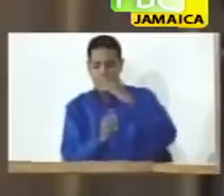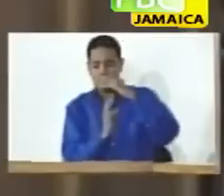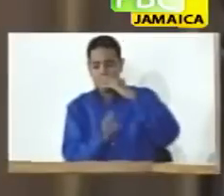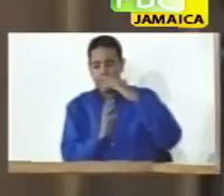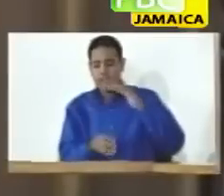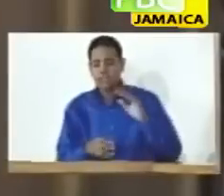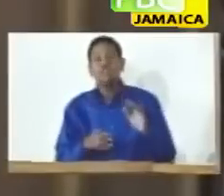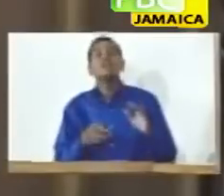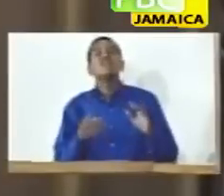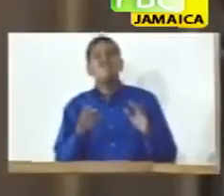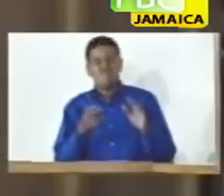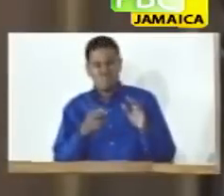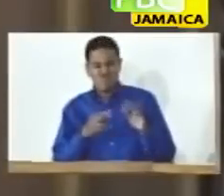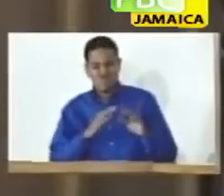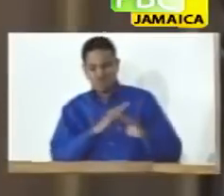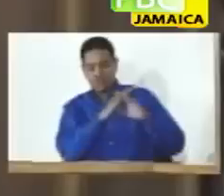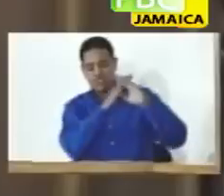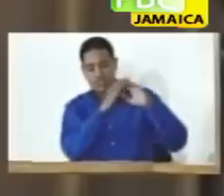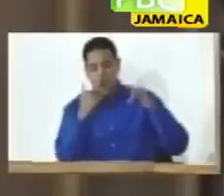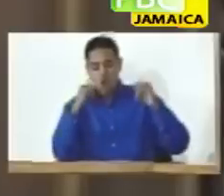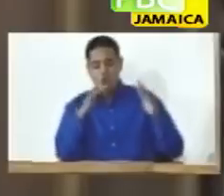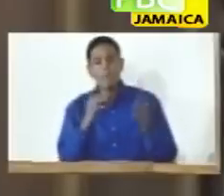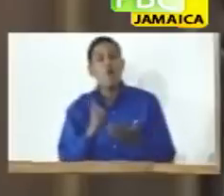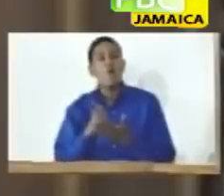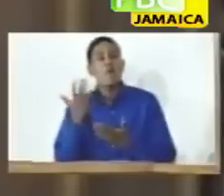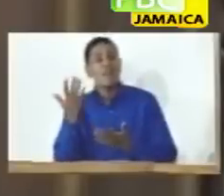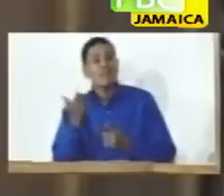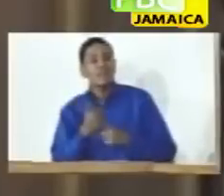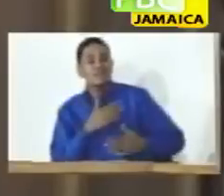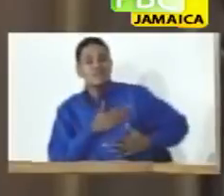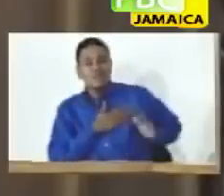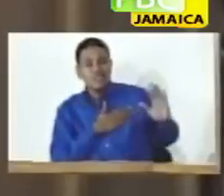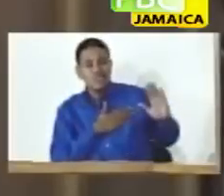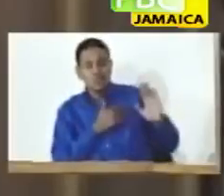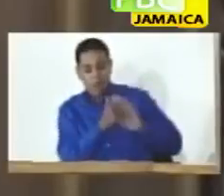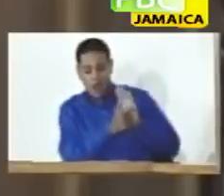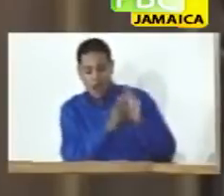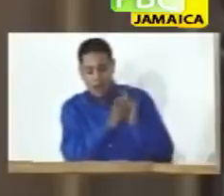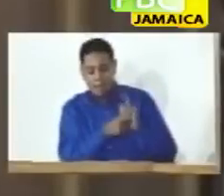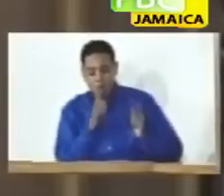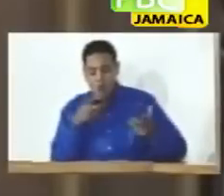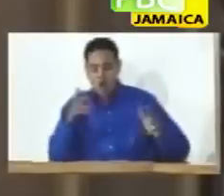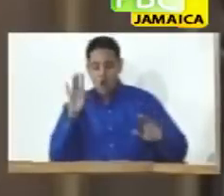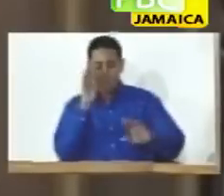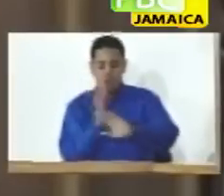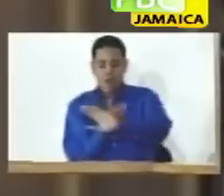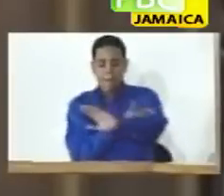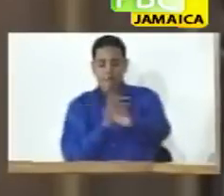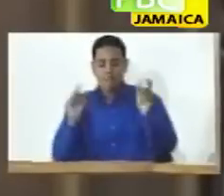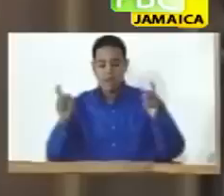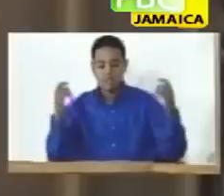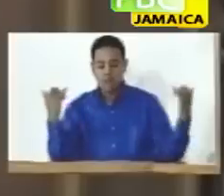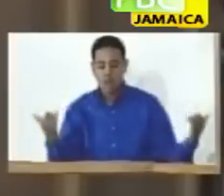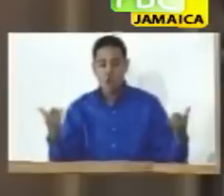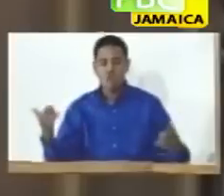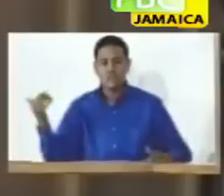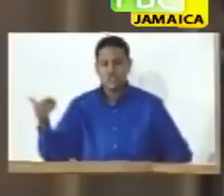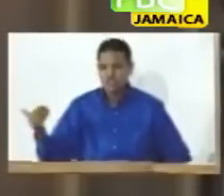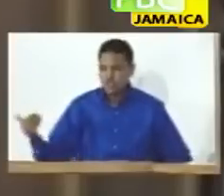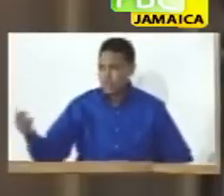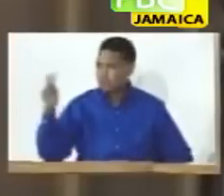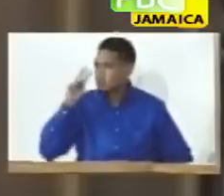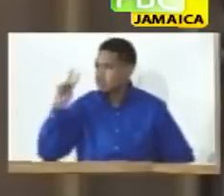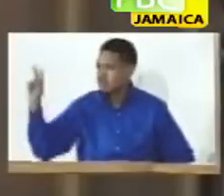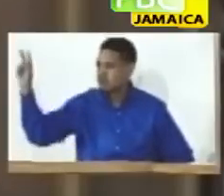Citizens Act amendments legislation will allow for improved management of current trends